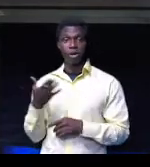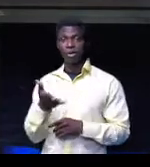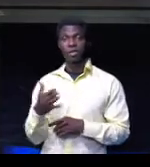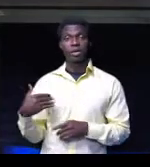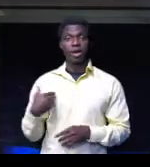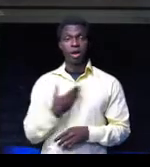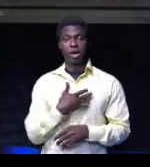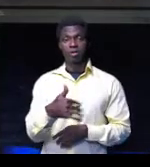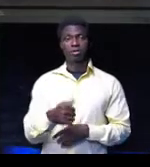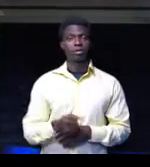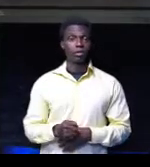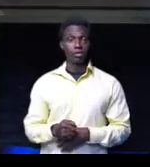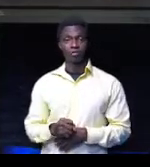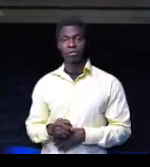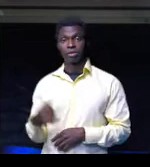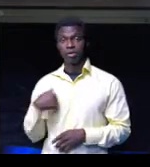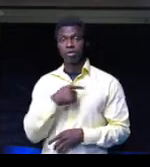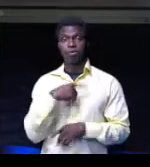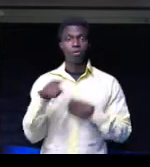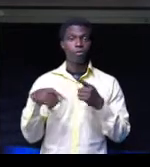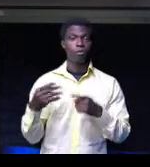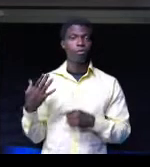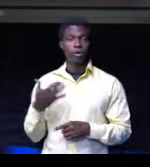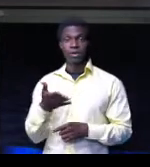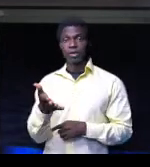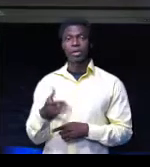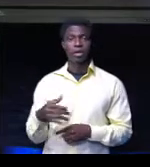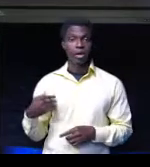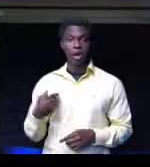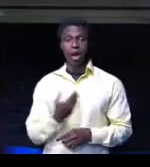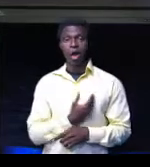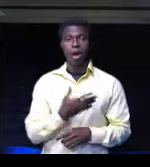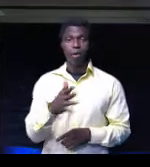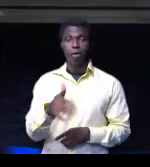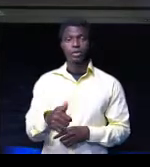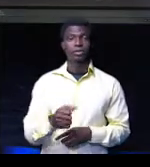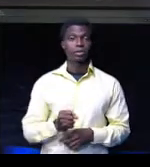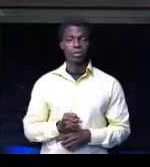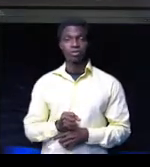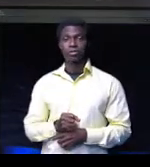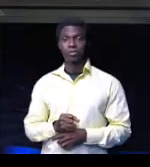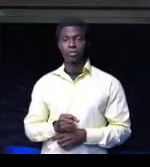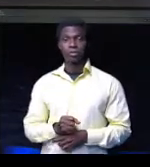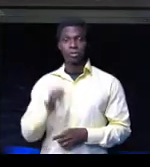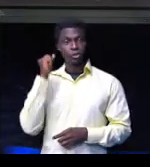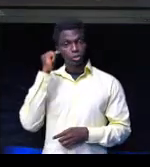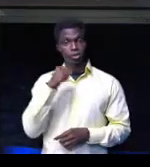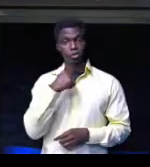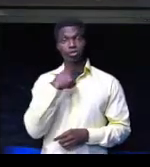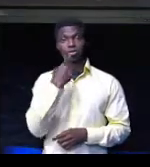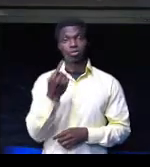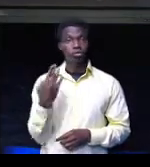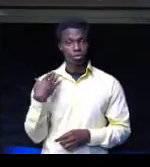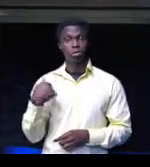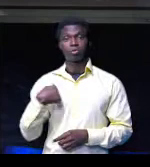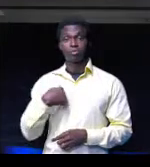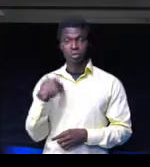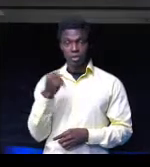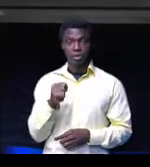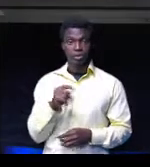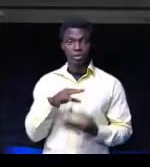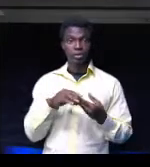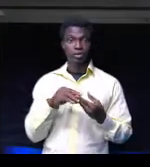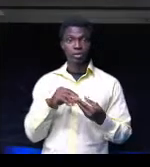there ourselves. We went there ourselves. She told me the